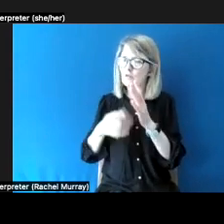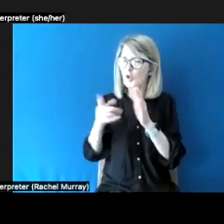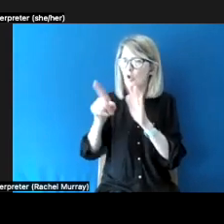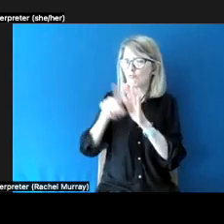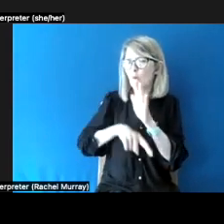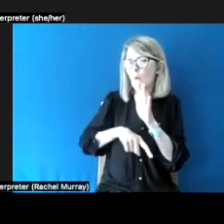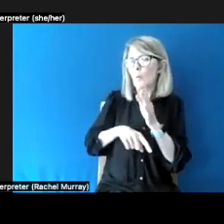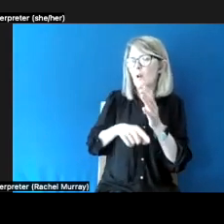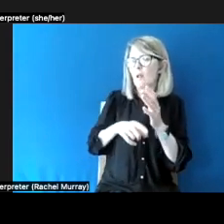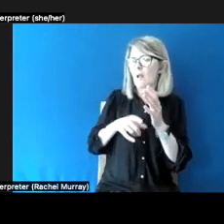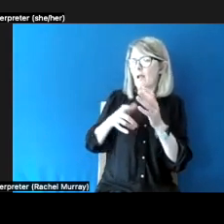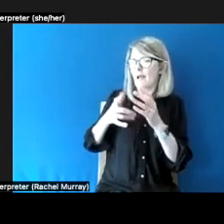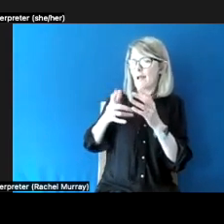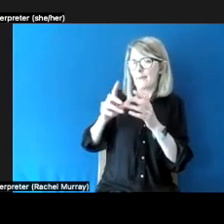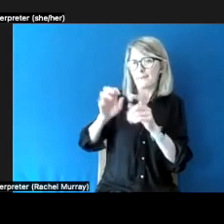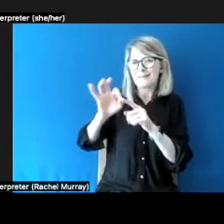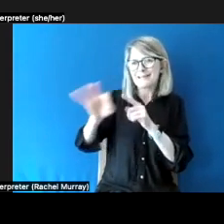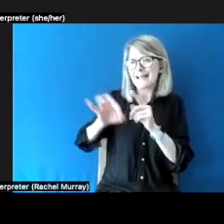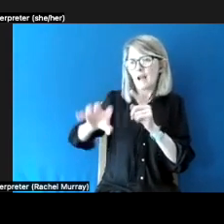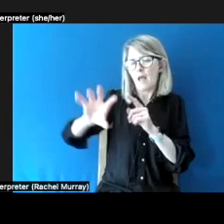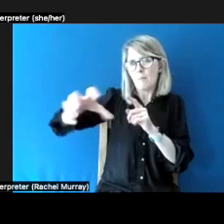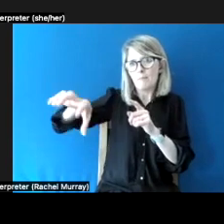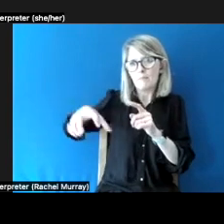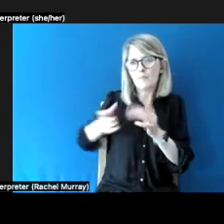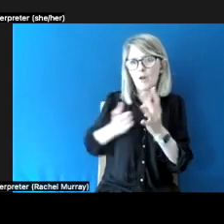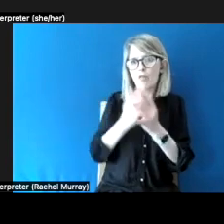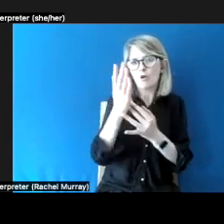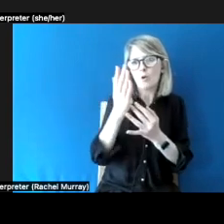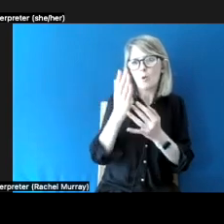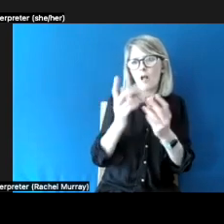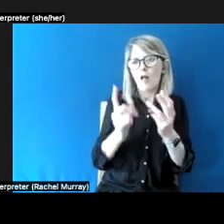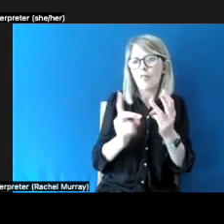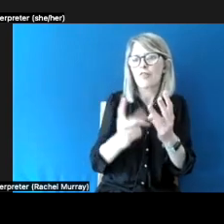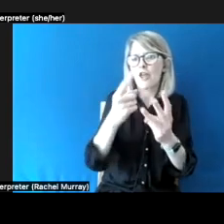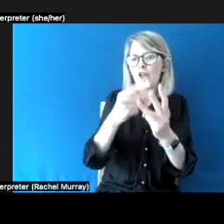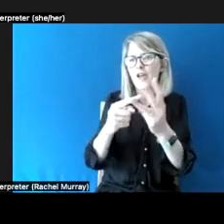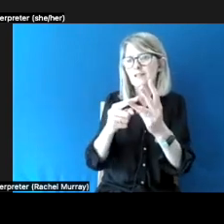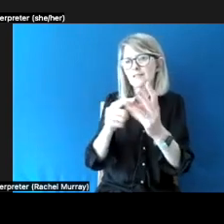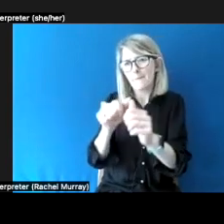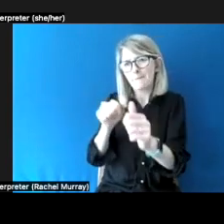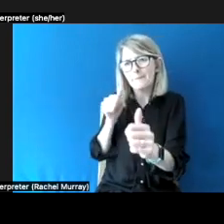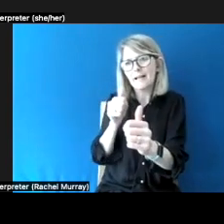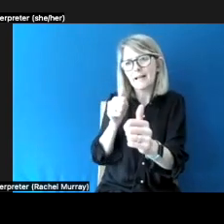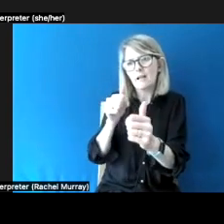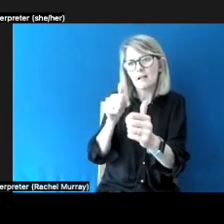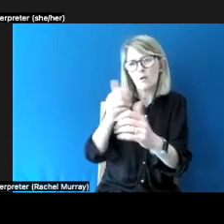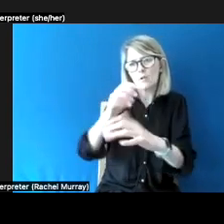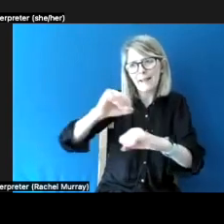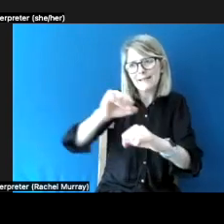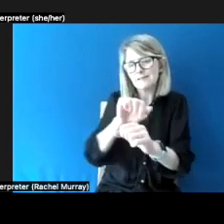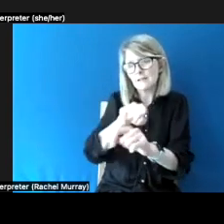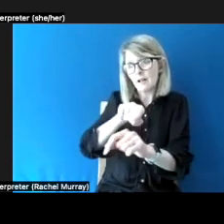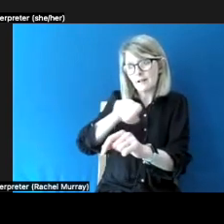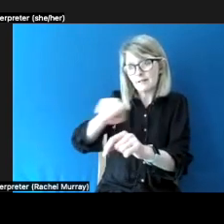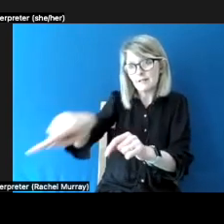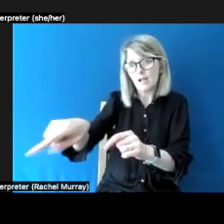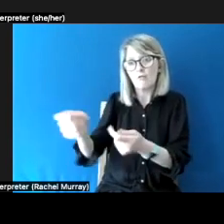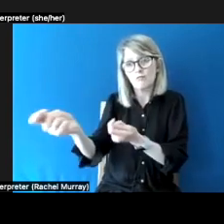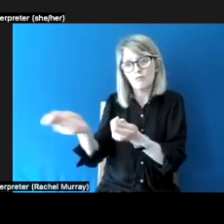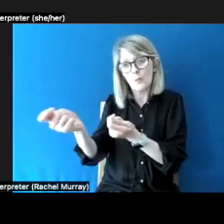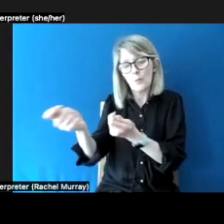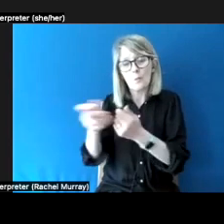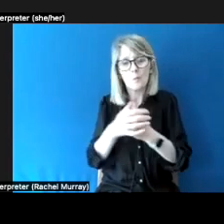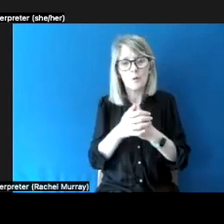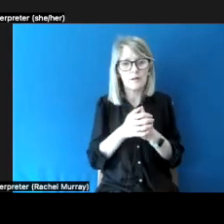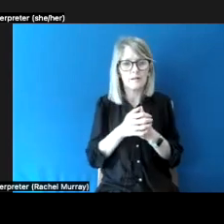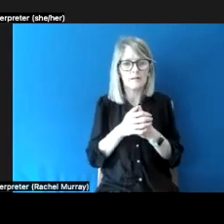party who subjects to your power. So that leads me to where I am